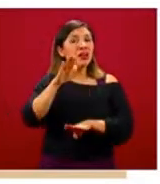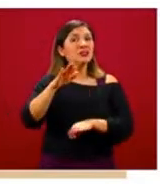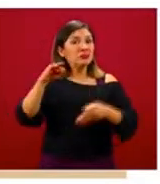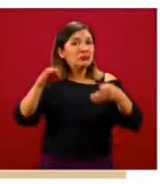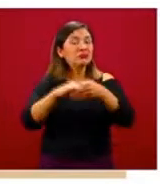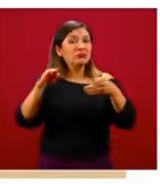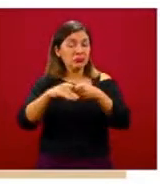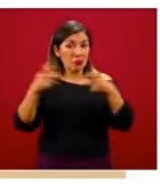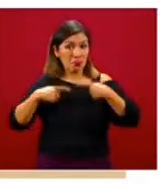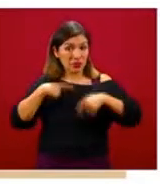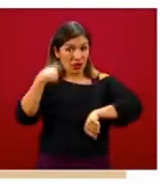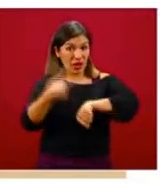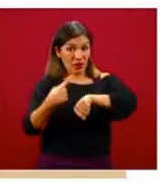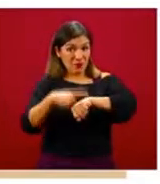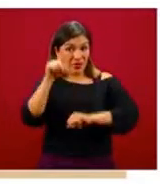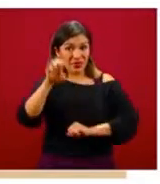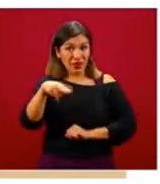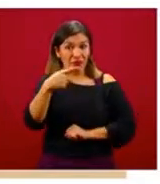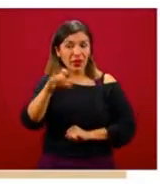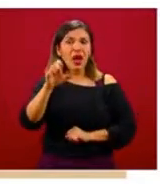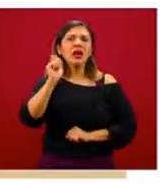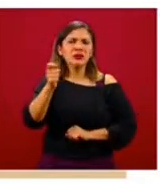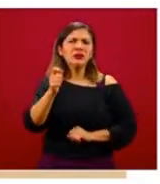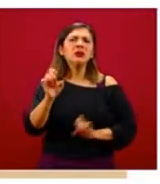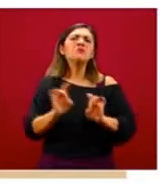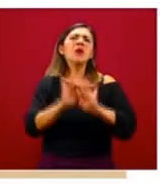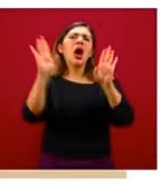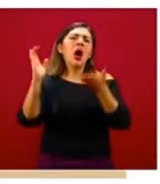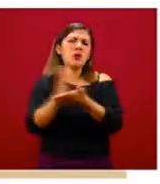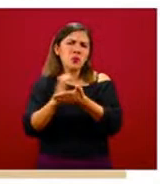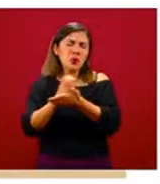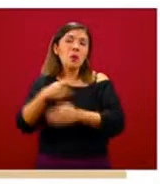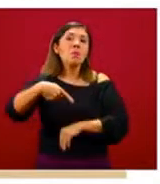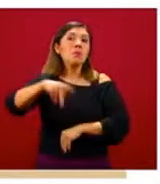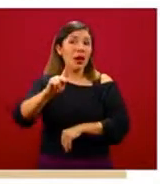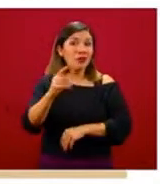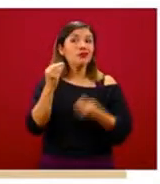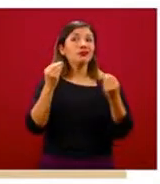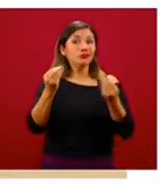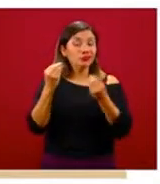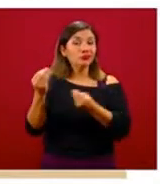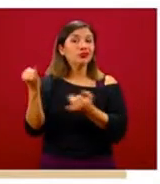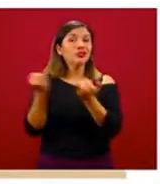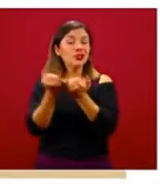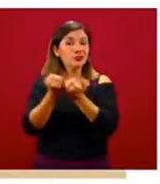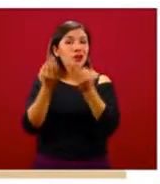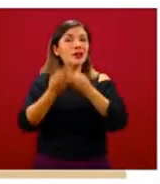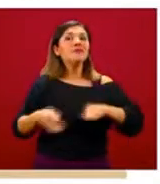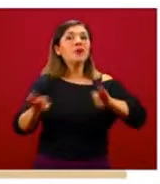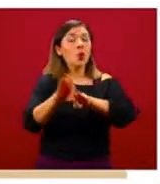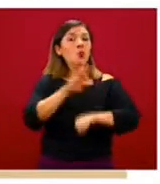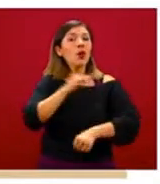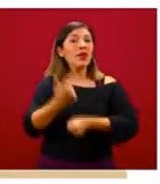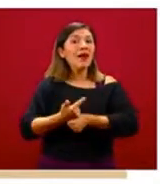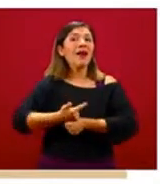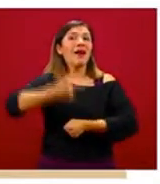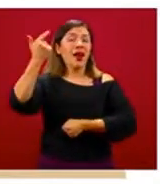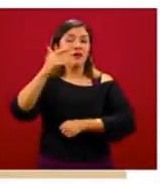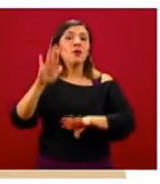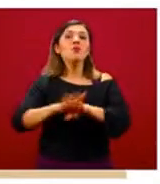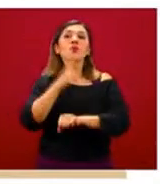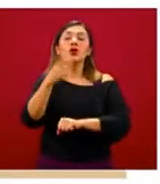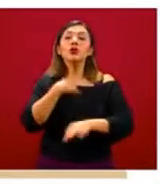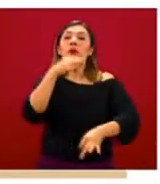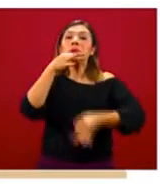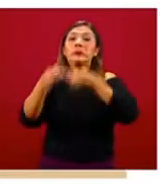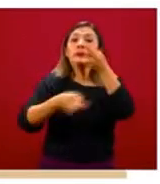dengue is in most of the cases have spontaneous solutions, but